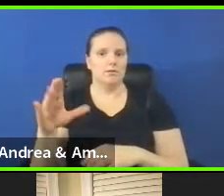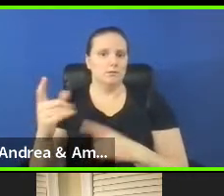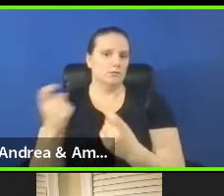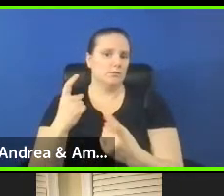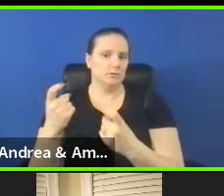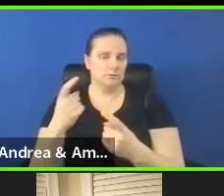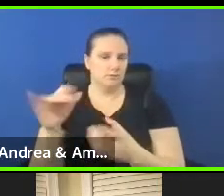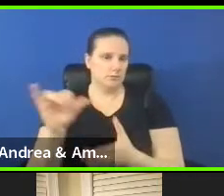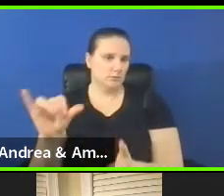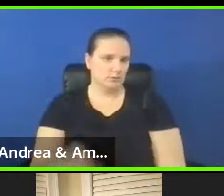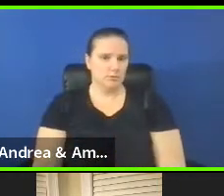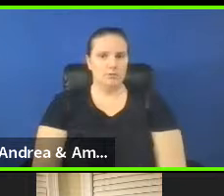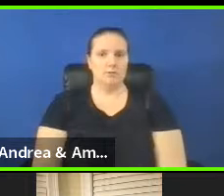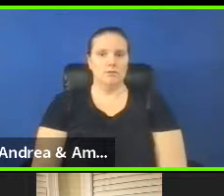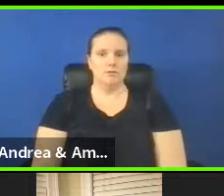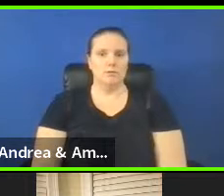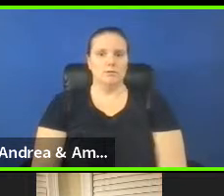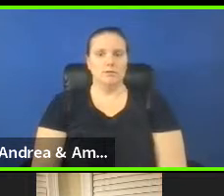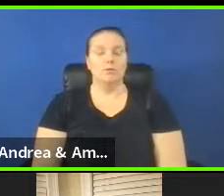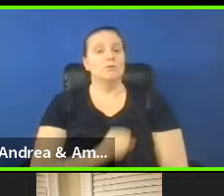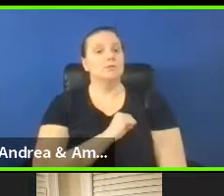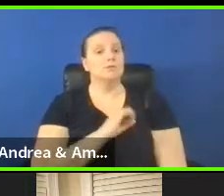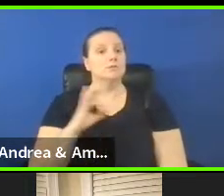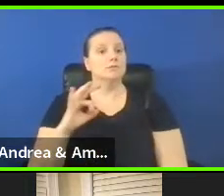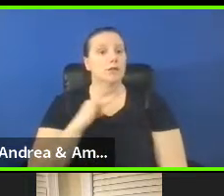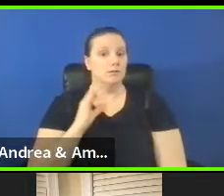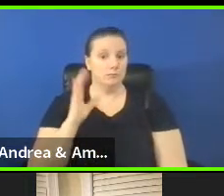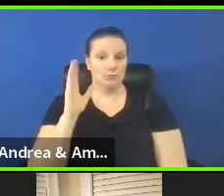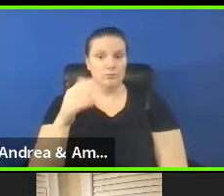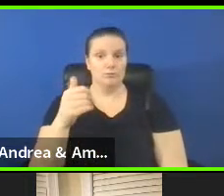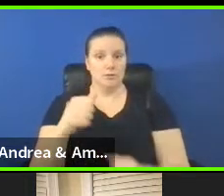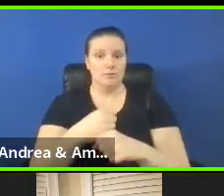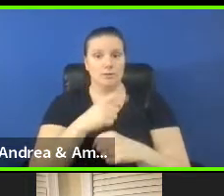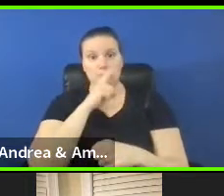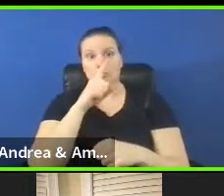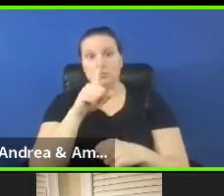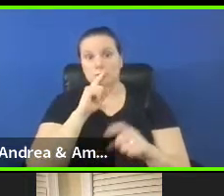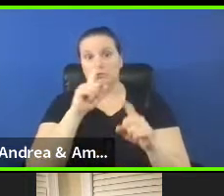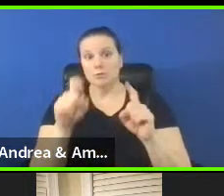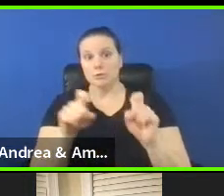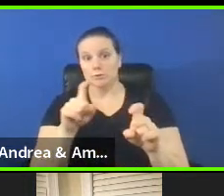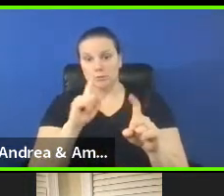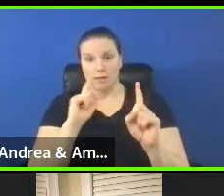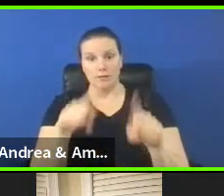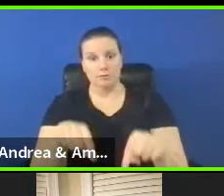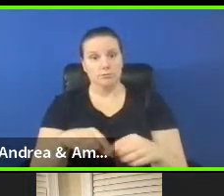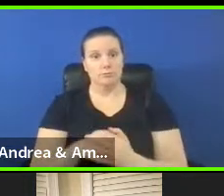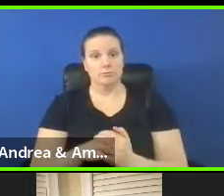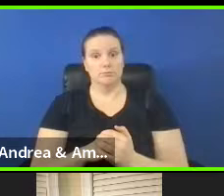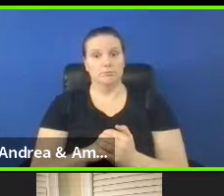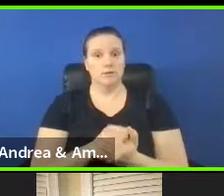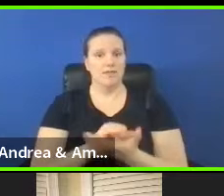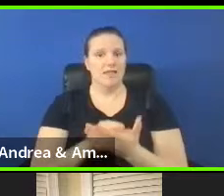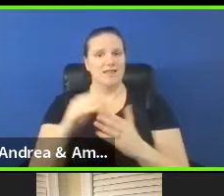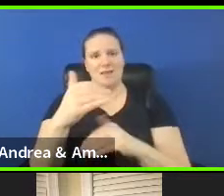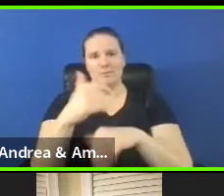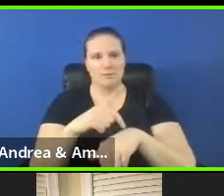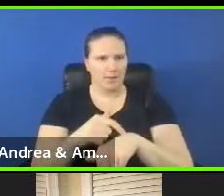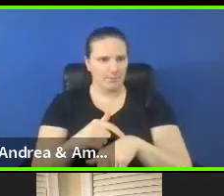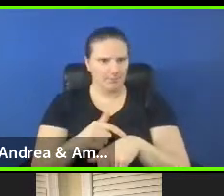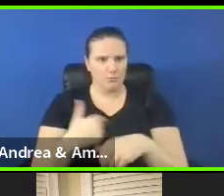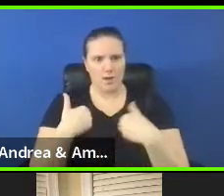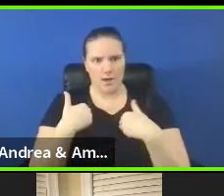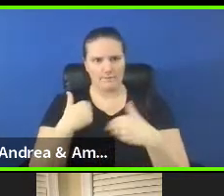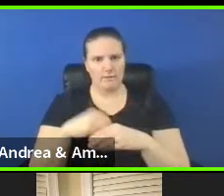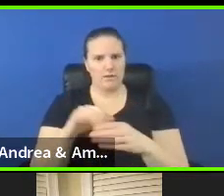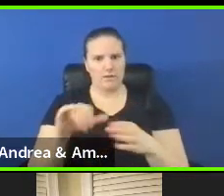event as well. And then our staff will try to make sure that those questions get answered. It is a limited amount of time that we have in